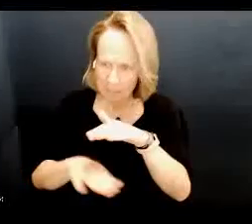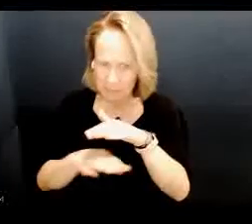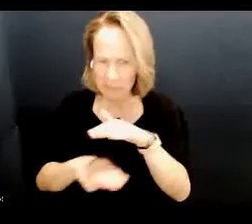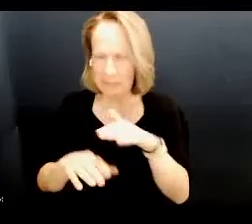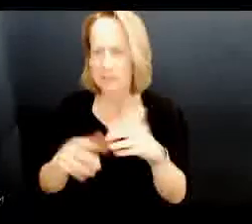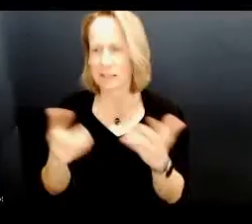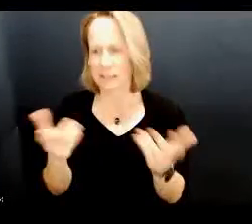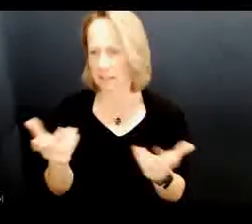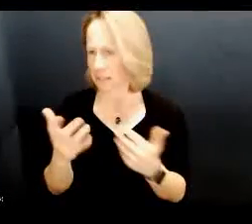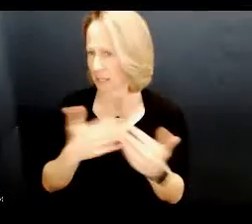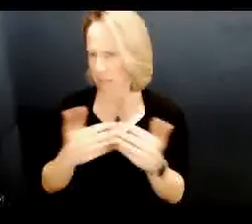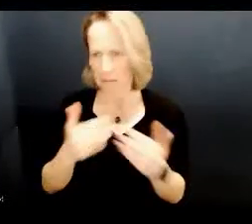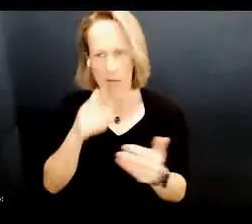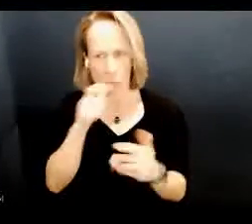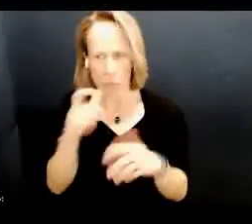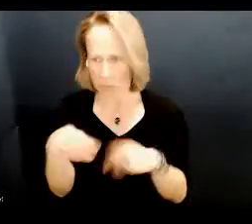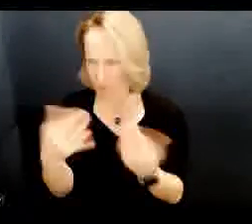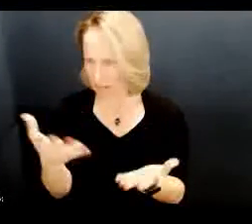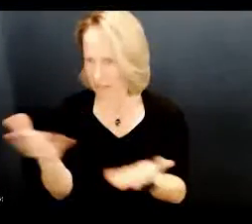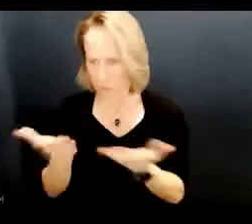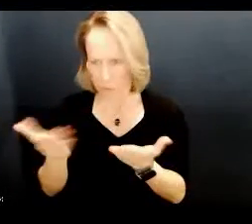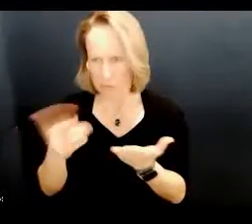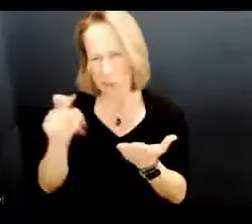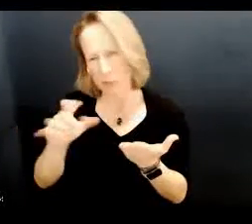the service provider is.